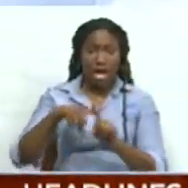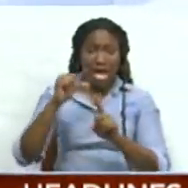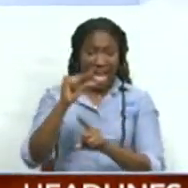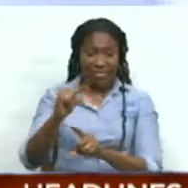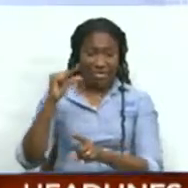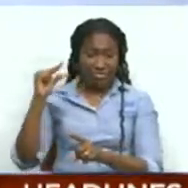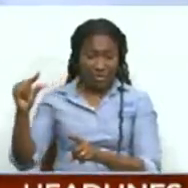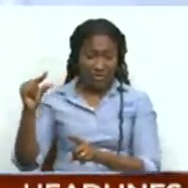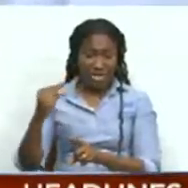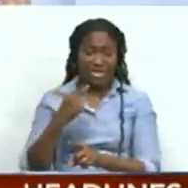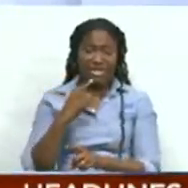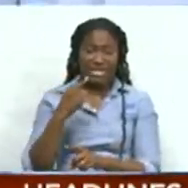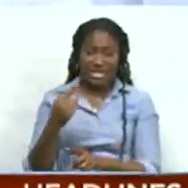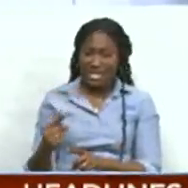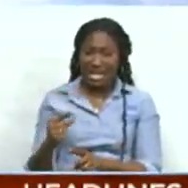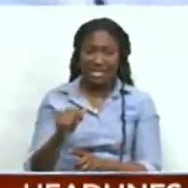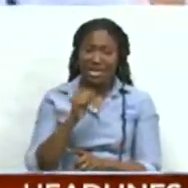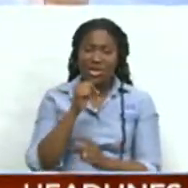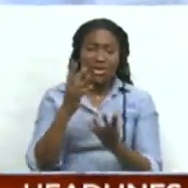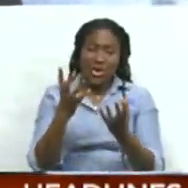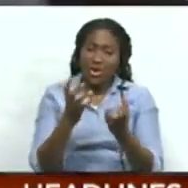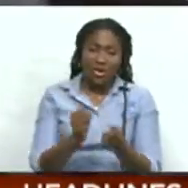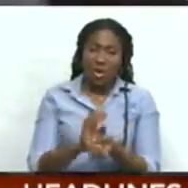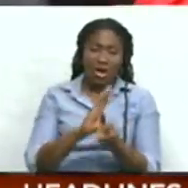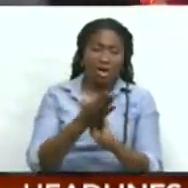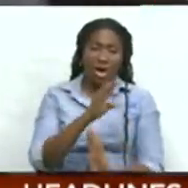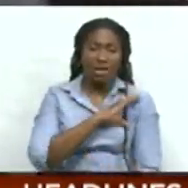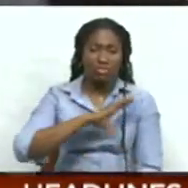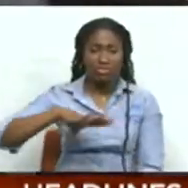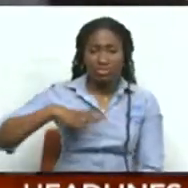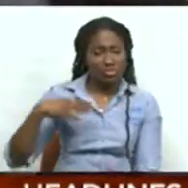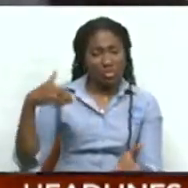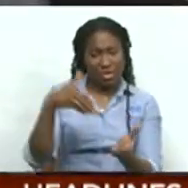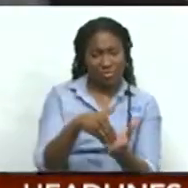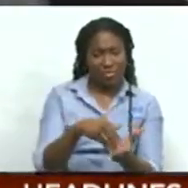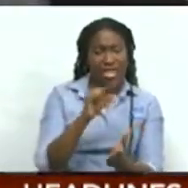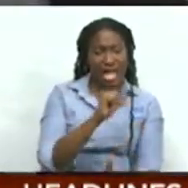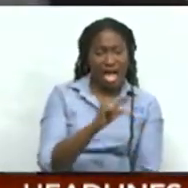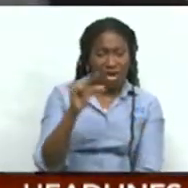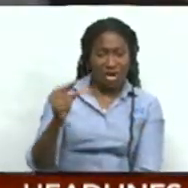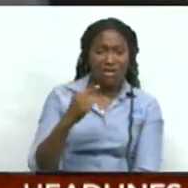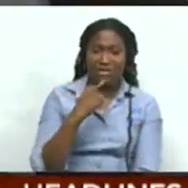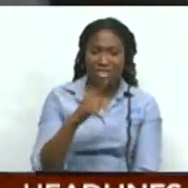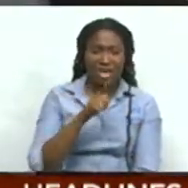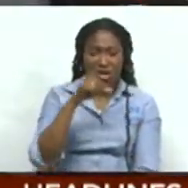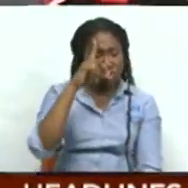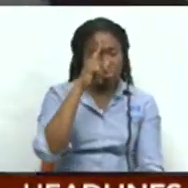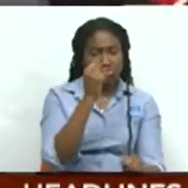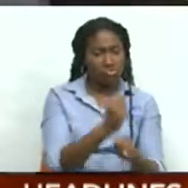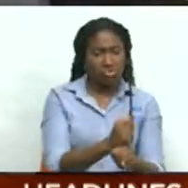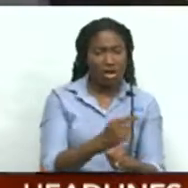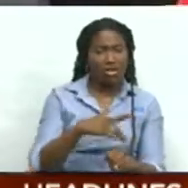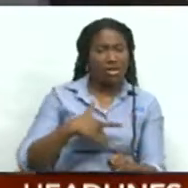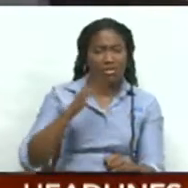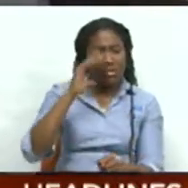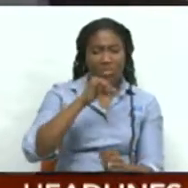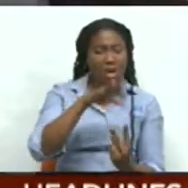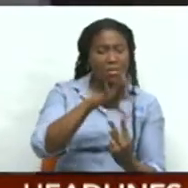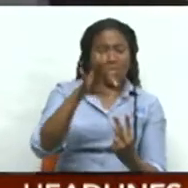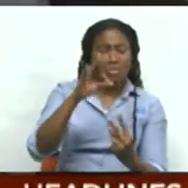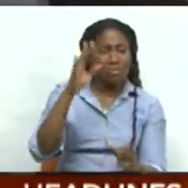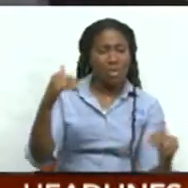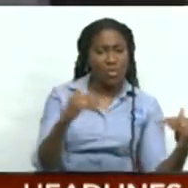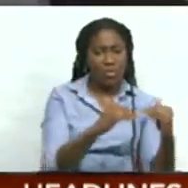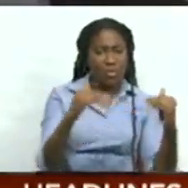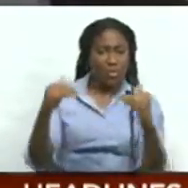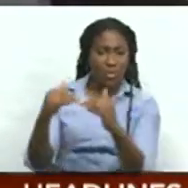he has no plans to apply for the position. Griffith says he does not trust the process or the Police Service Commission.